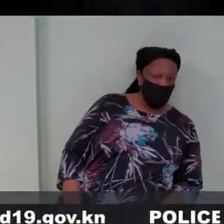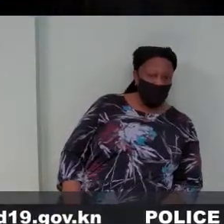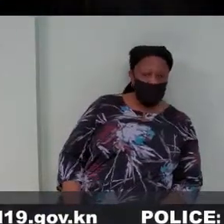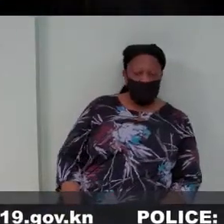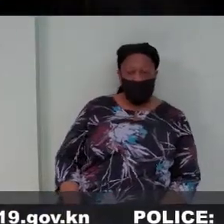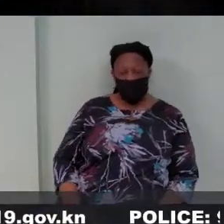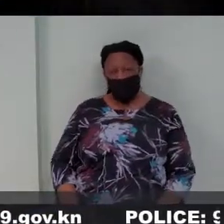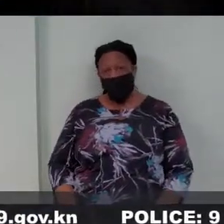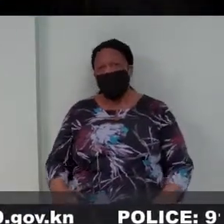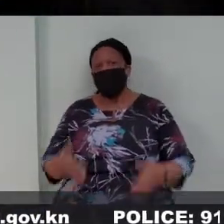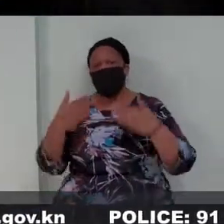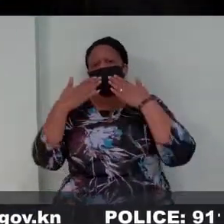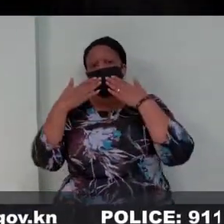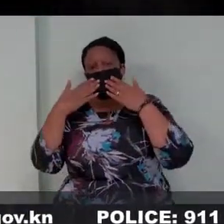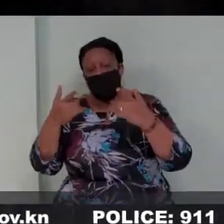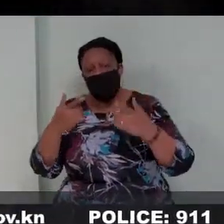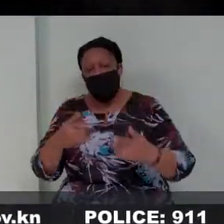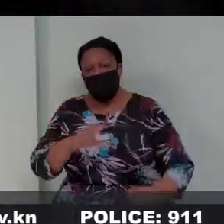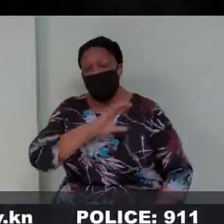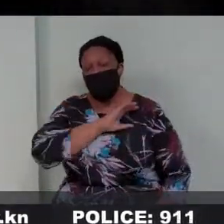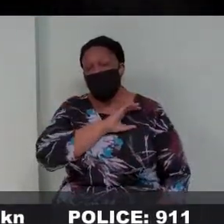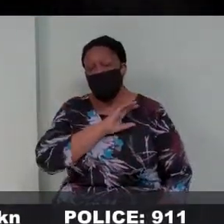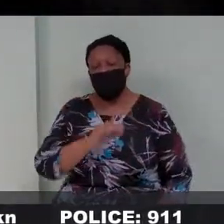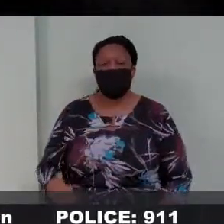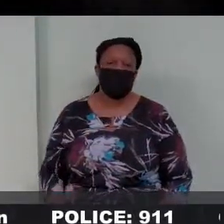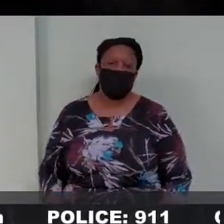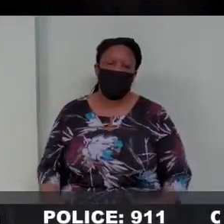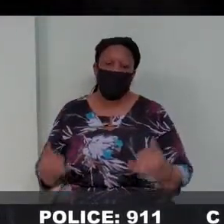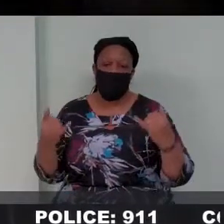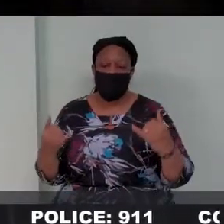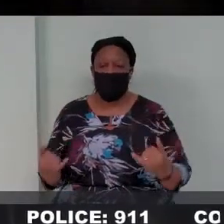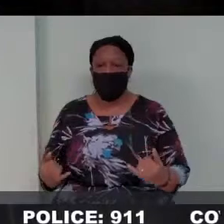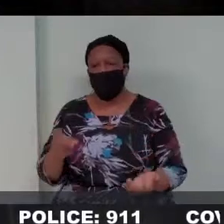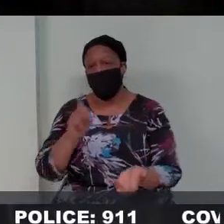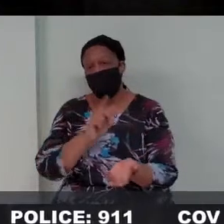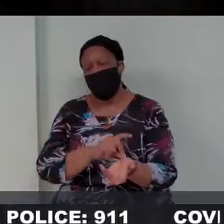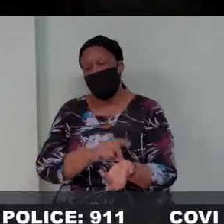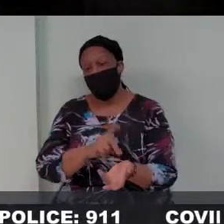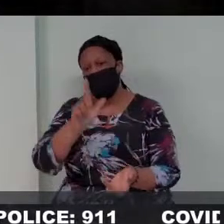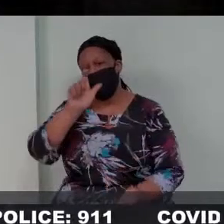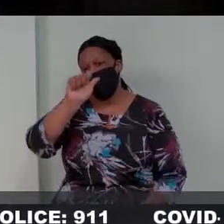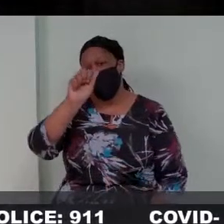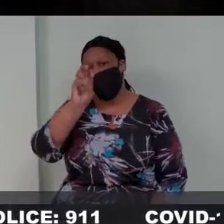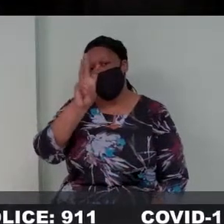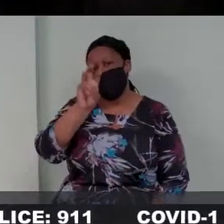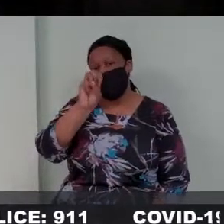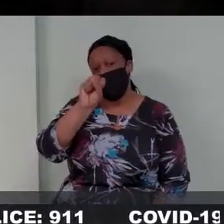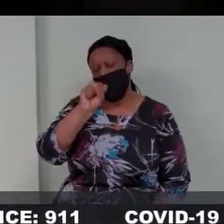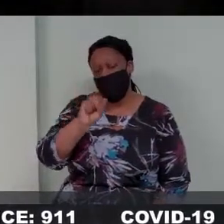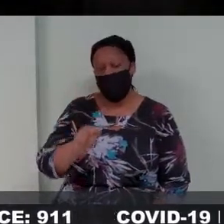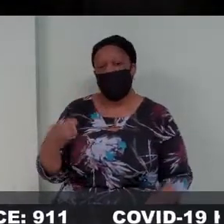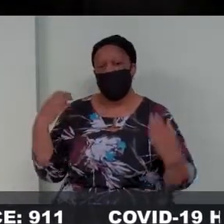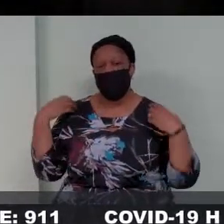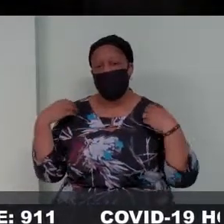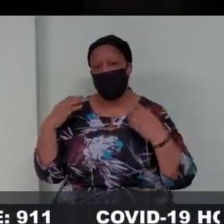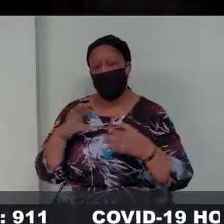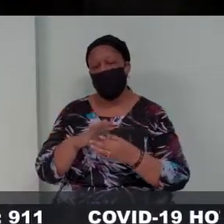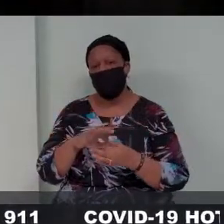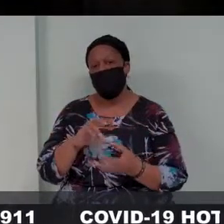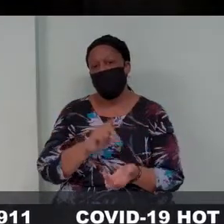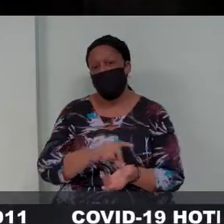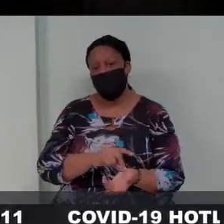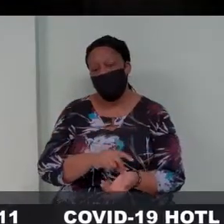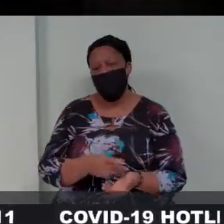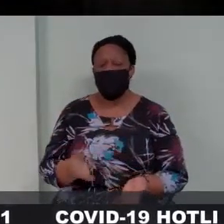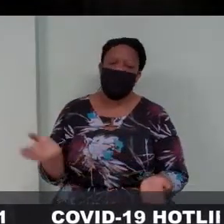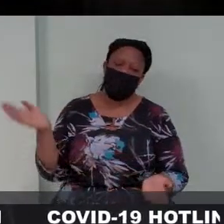Thank you, Superintendent Henry. I now invite Dr. Hazel Laws, our Chief Medical Officer, to present